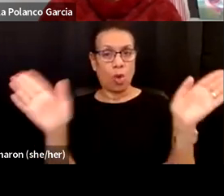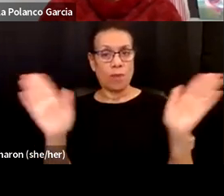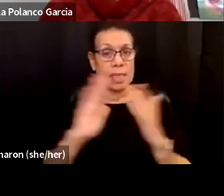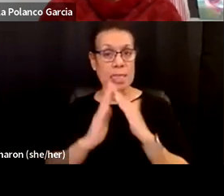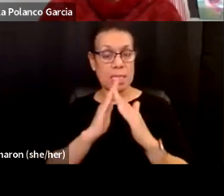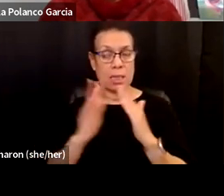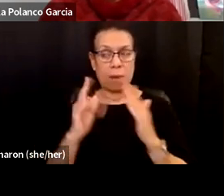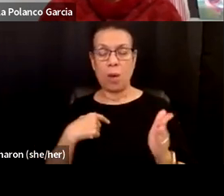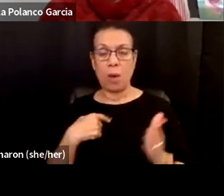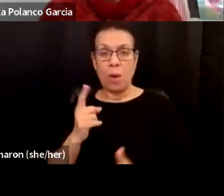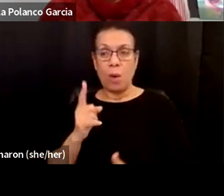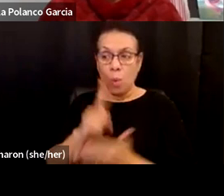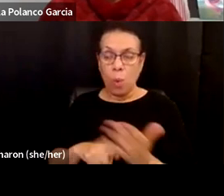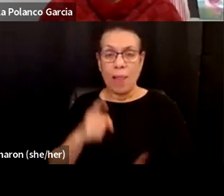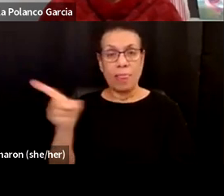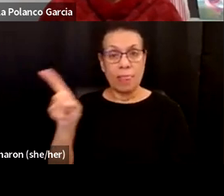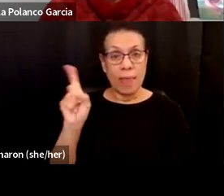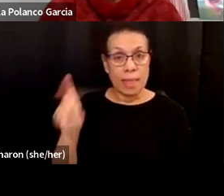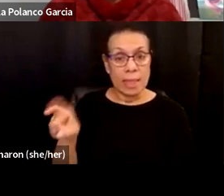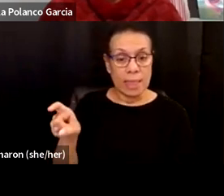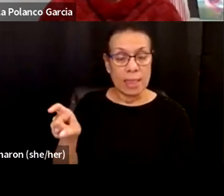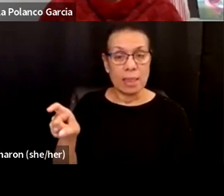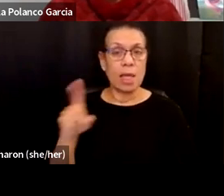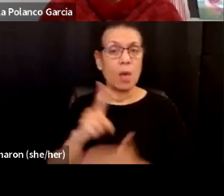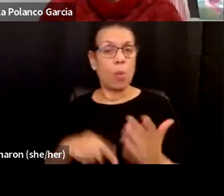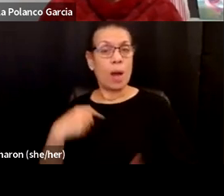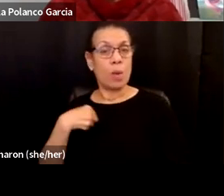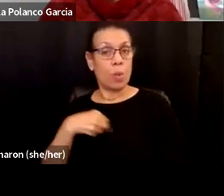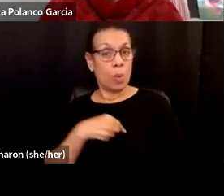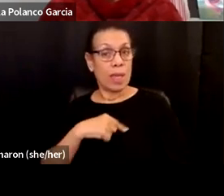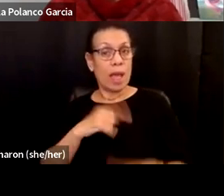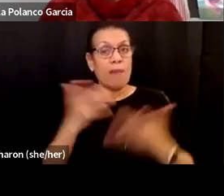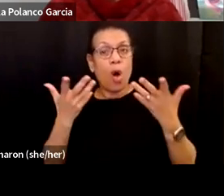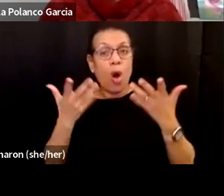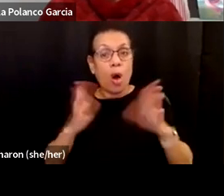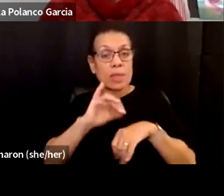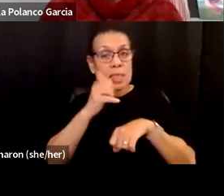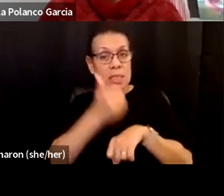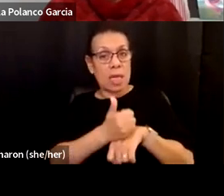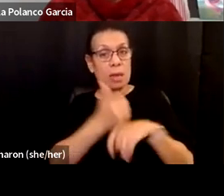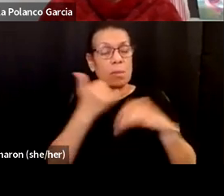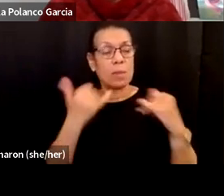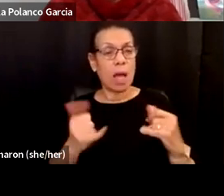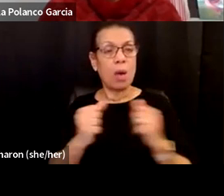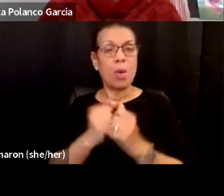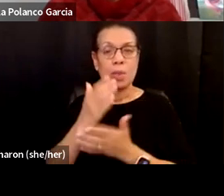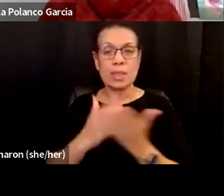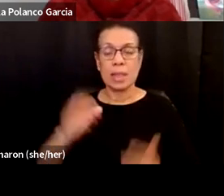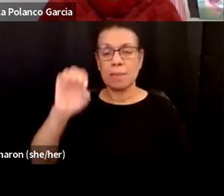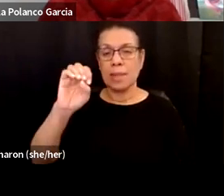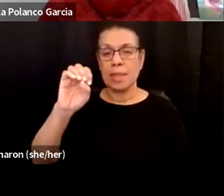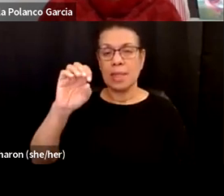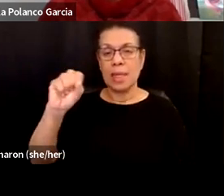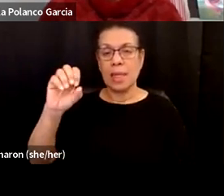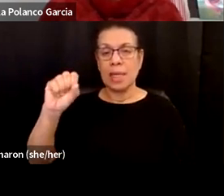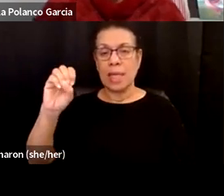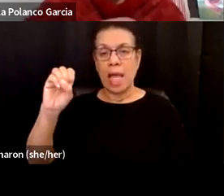the capacity that they would need and the capacity that we have put in place already with some of our esr funding to